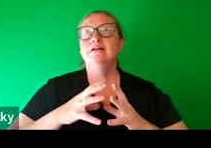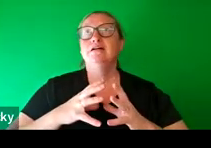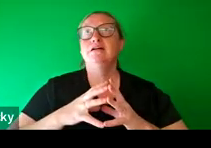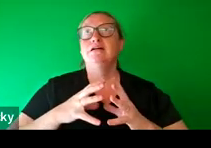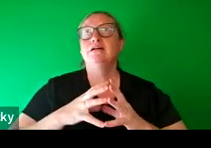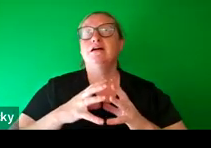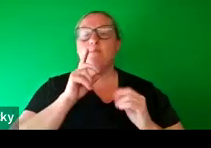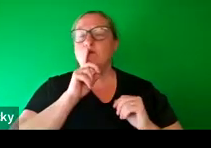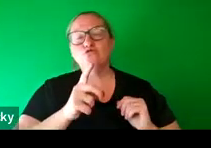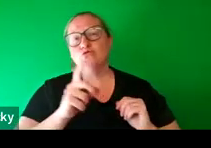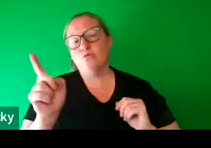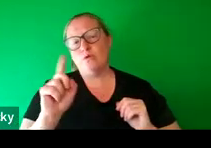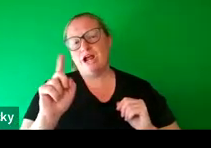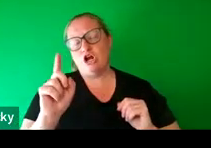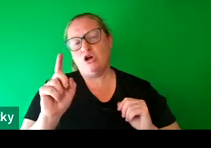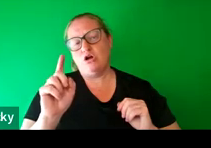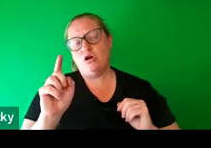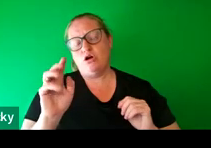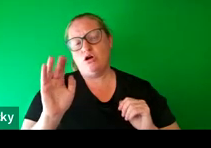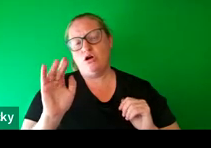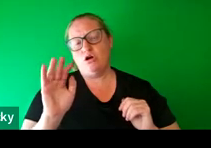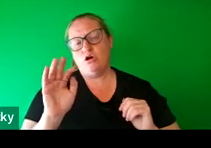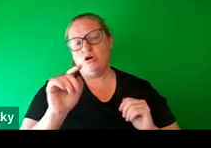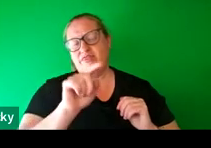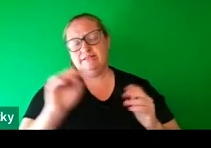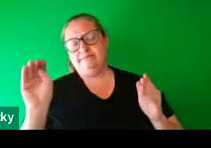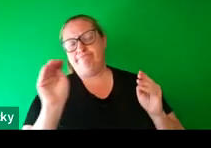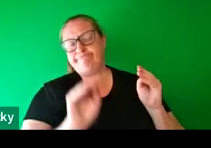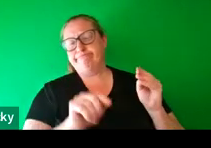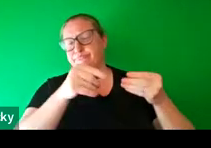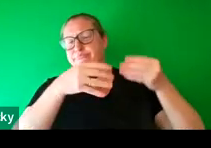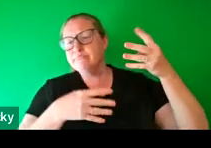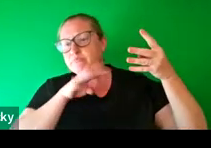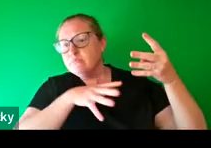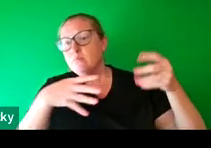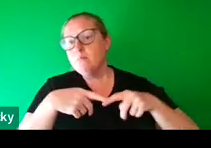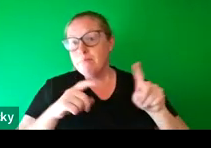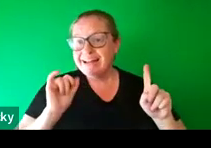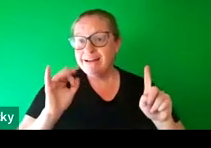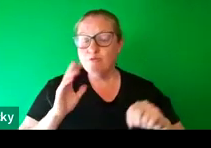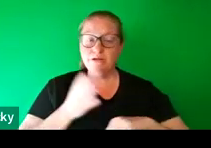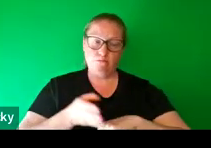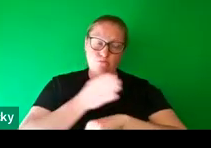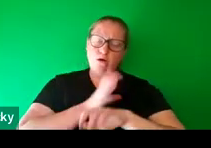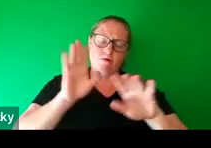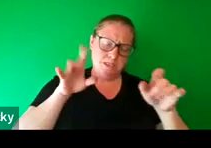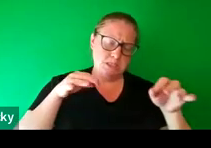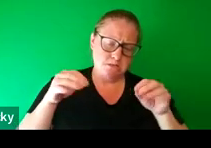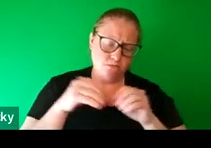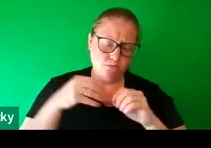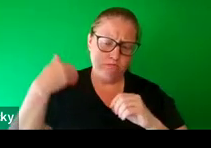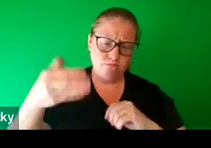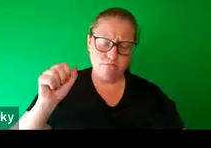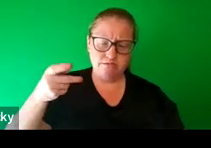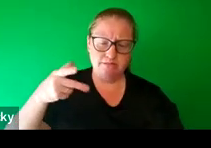I'm not sure where that falls in here, but part of this, if we do all of this better, and we're going to talk about this on September